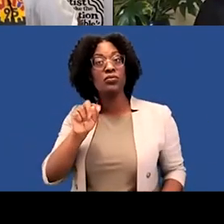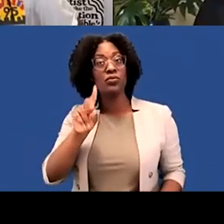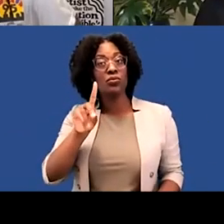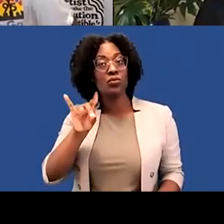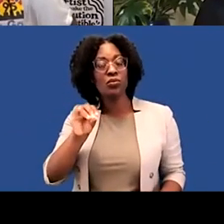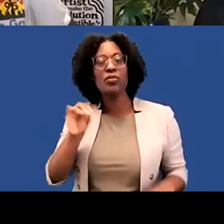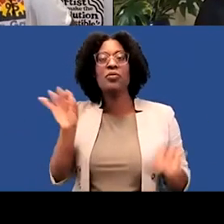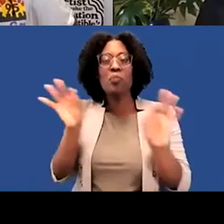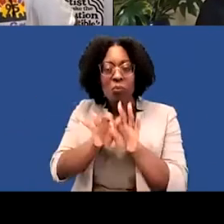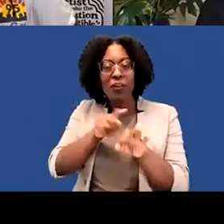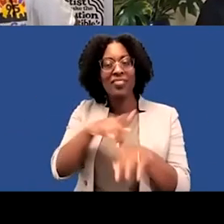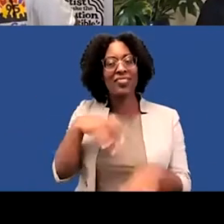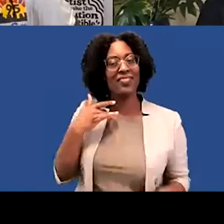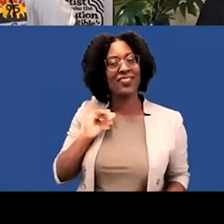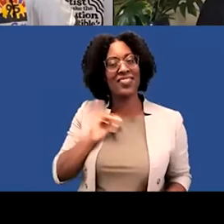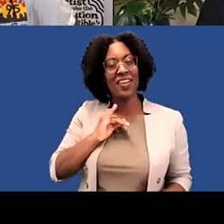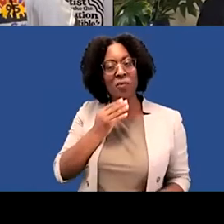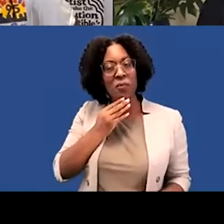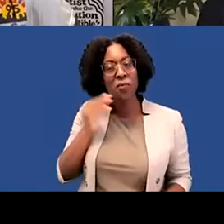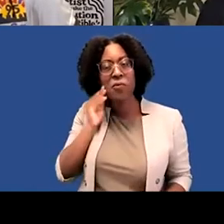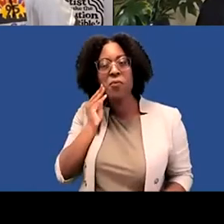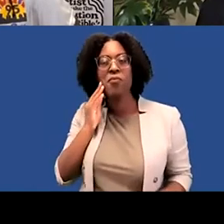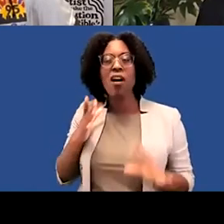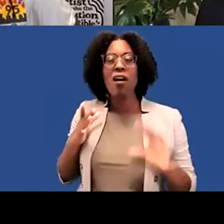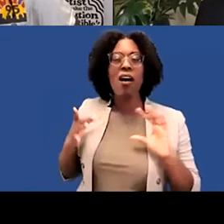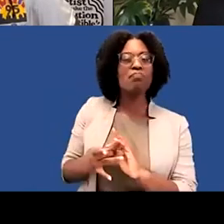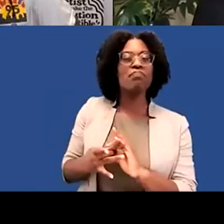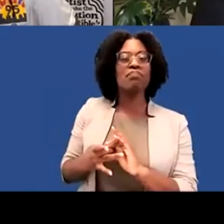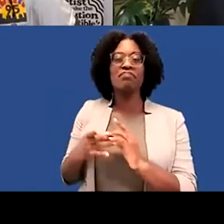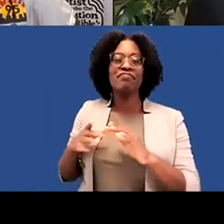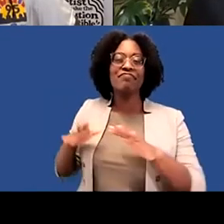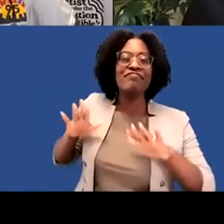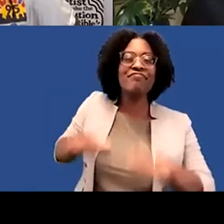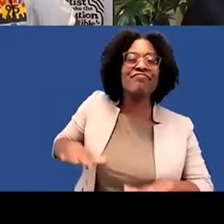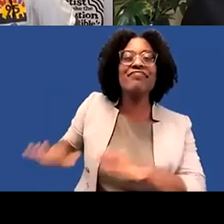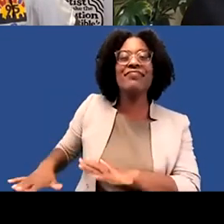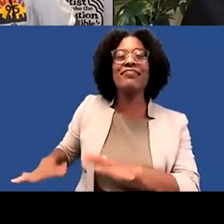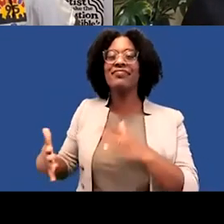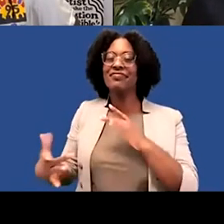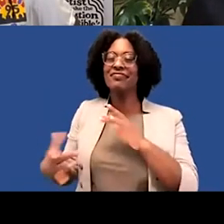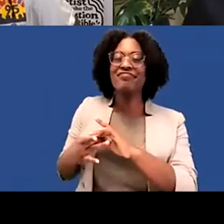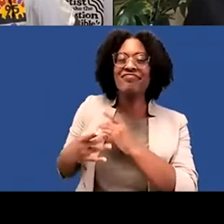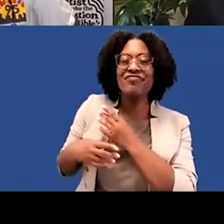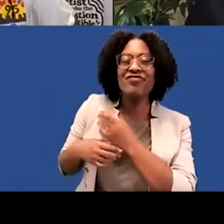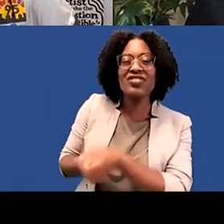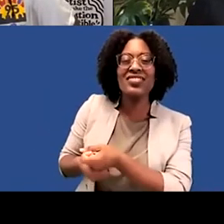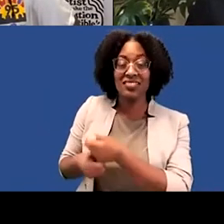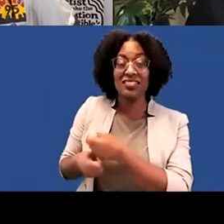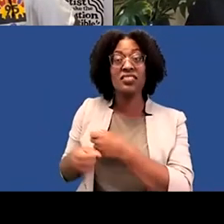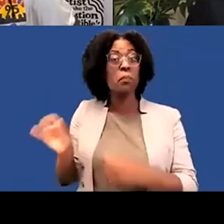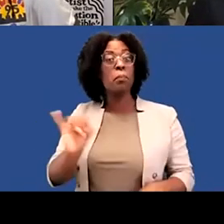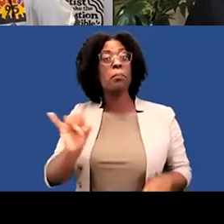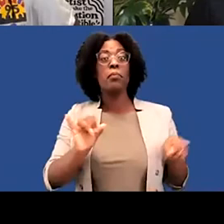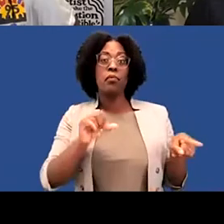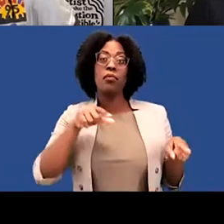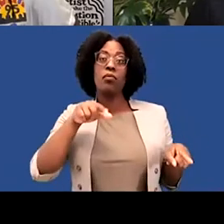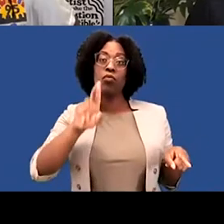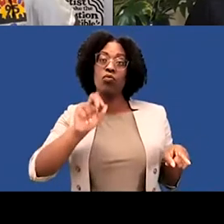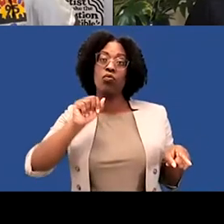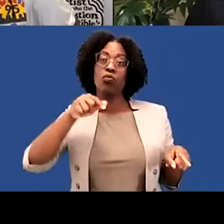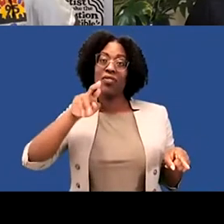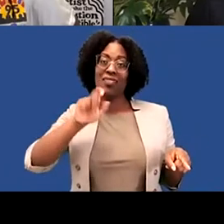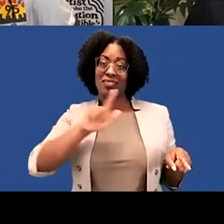apparent. And it's making me think a lot about even Raquel's work too, which I think is rooted in